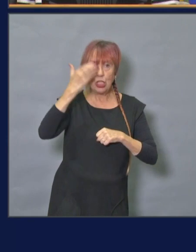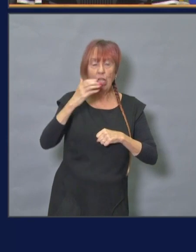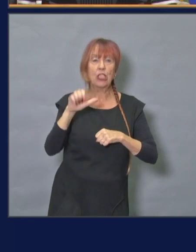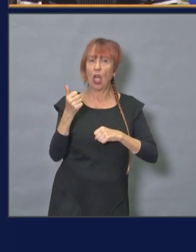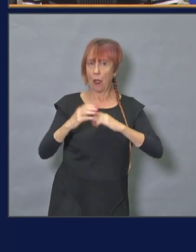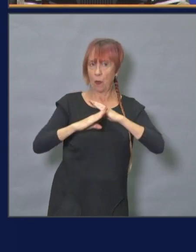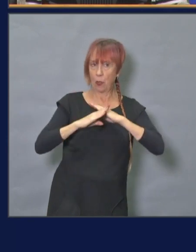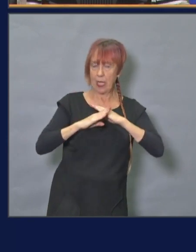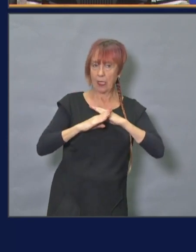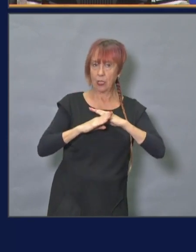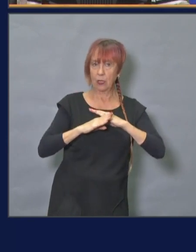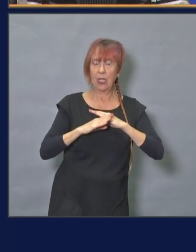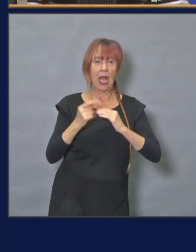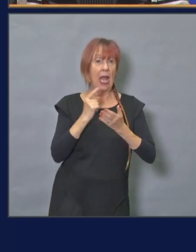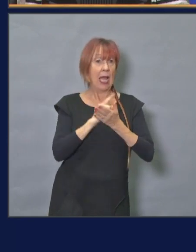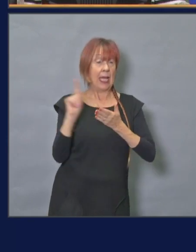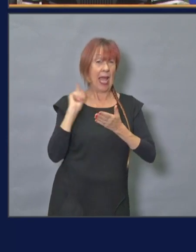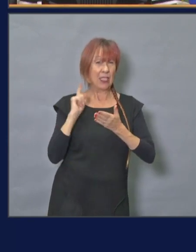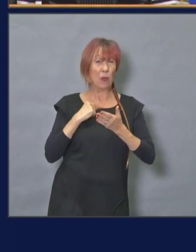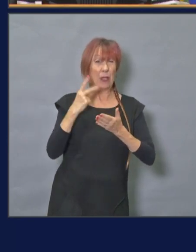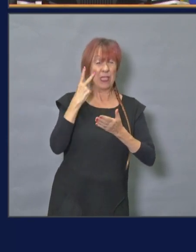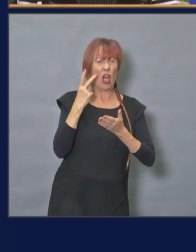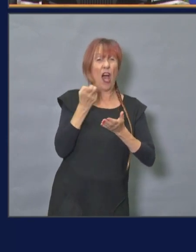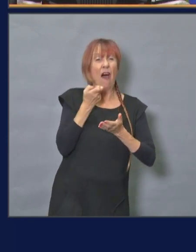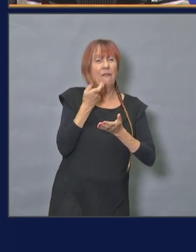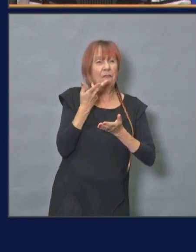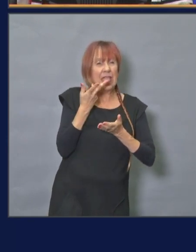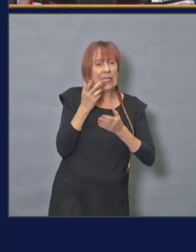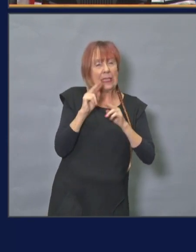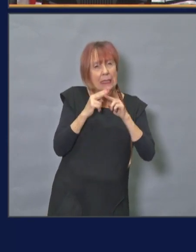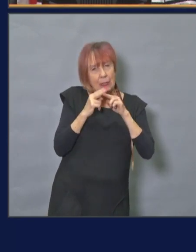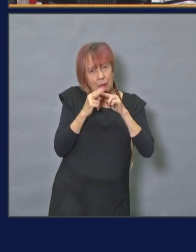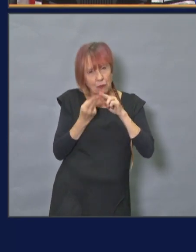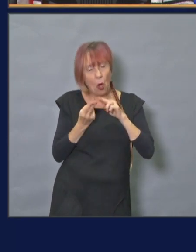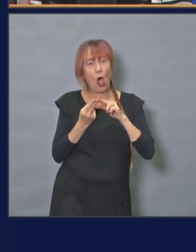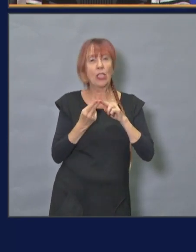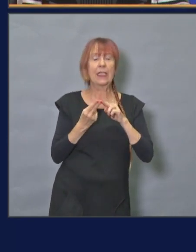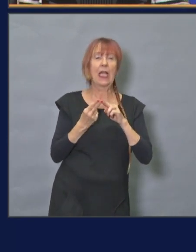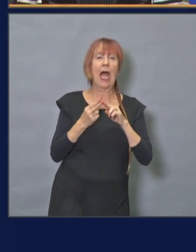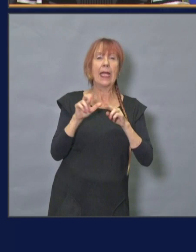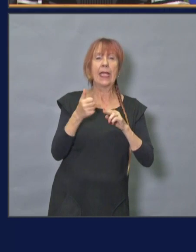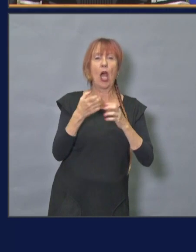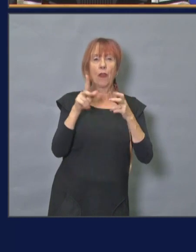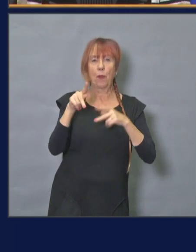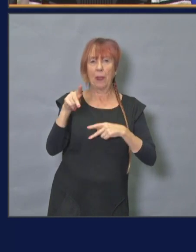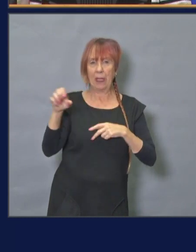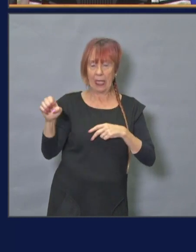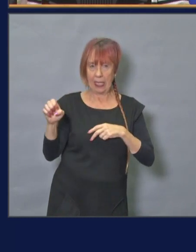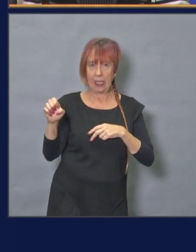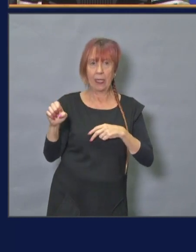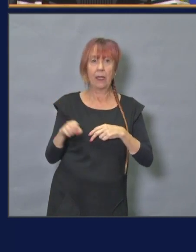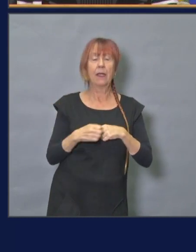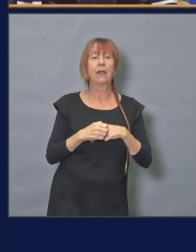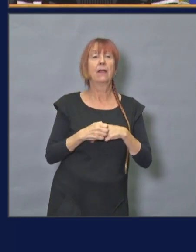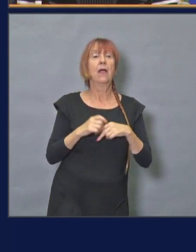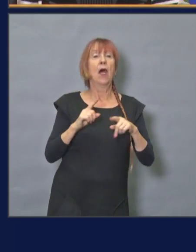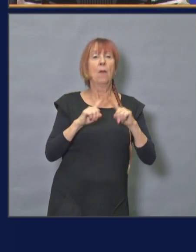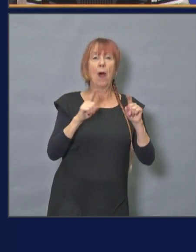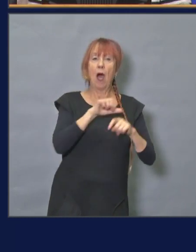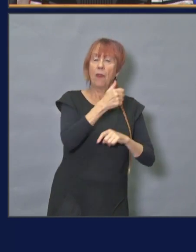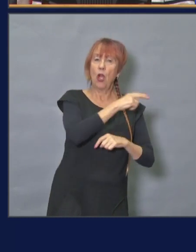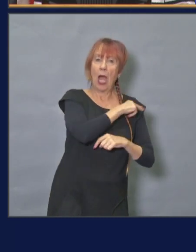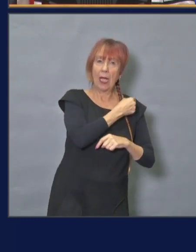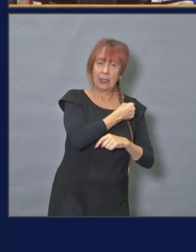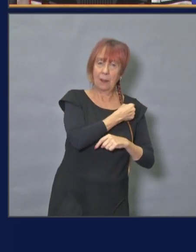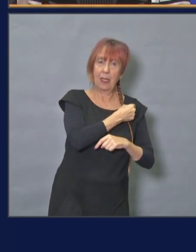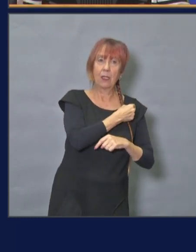we did see a small decline in the supplies of other masks. Last week, 89% of hospitals had at least a 15-day supply, and